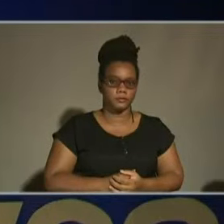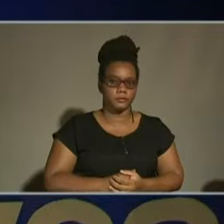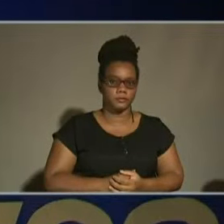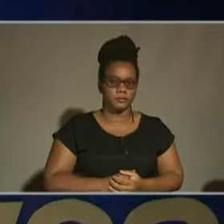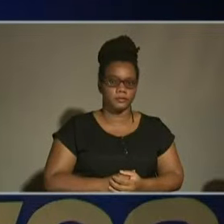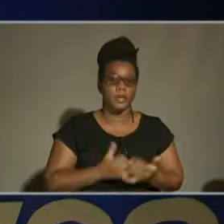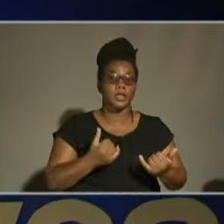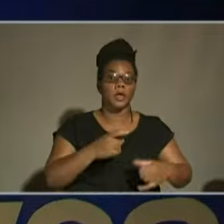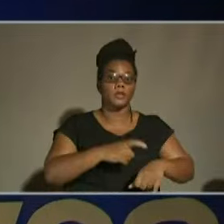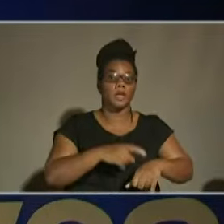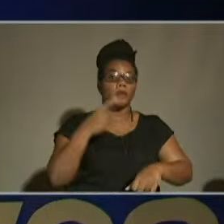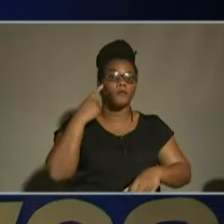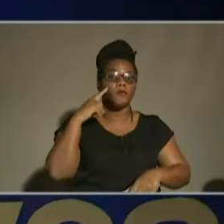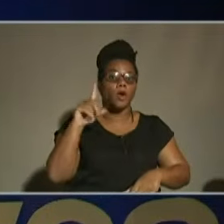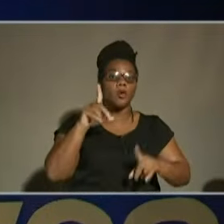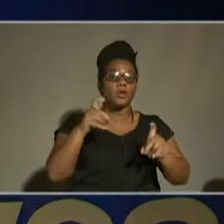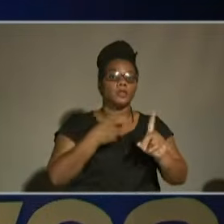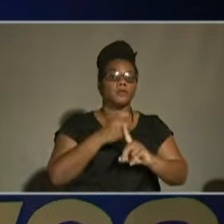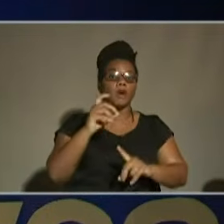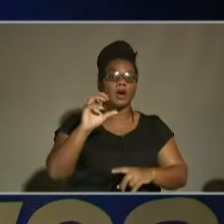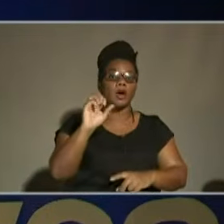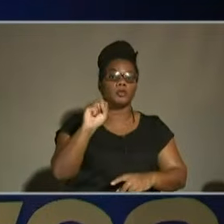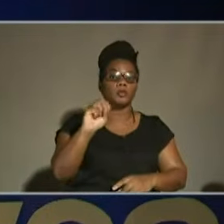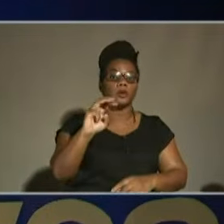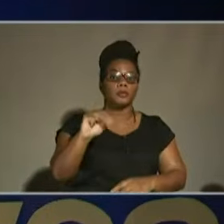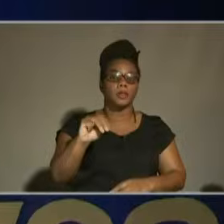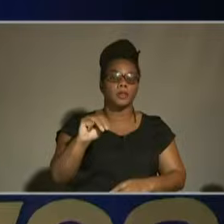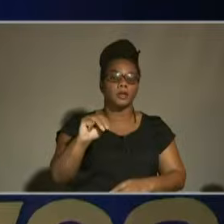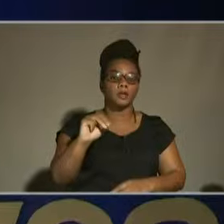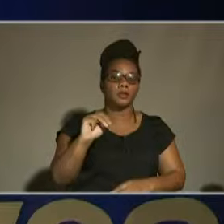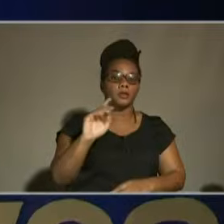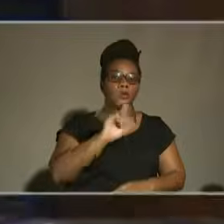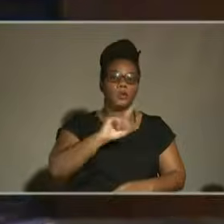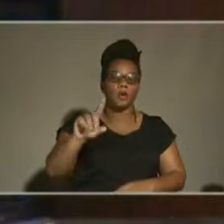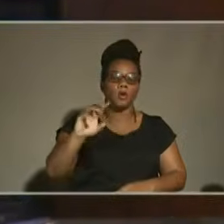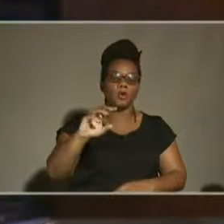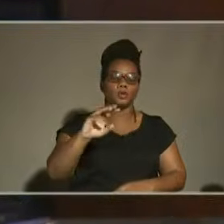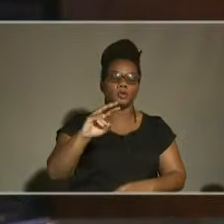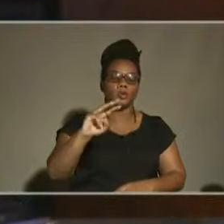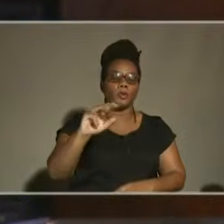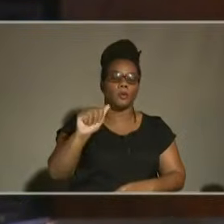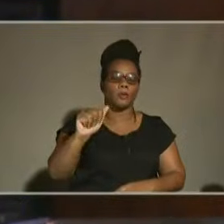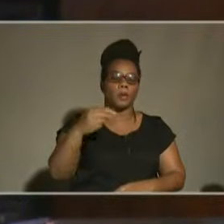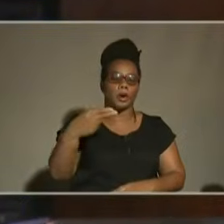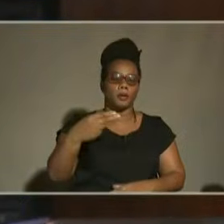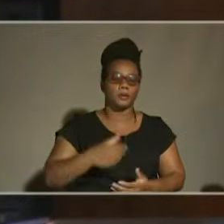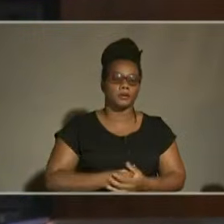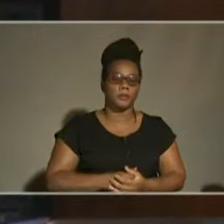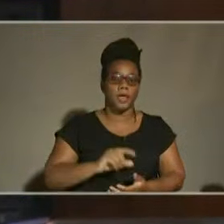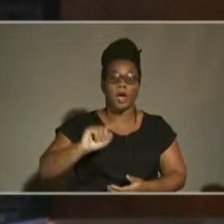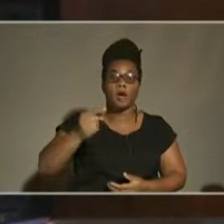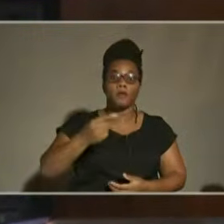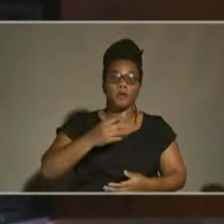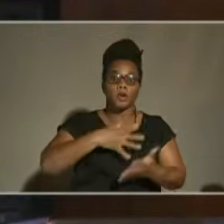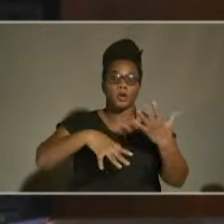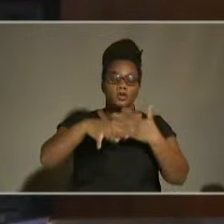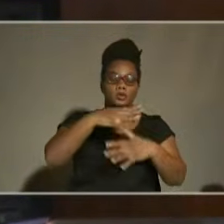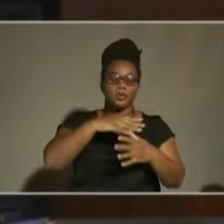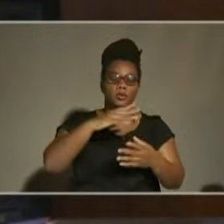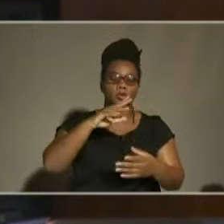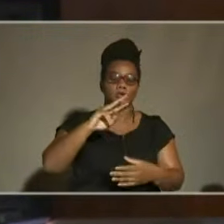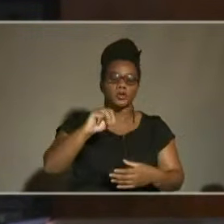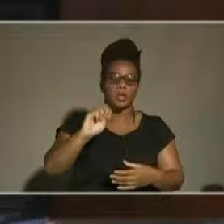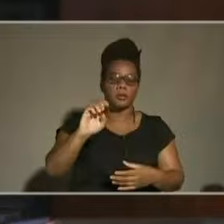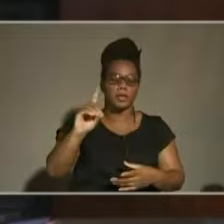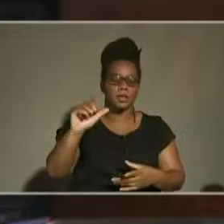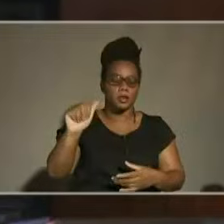It's now time for a question from social media. We're going to Amoy Harriet. Thanks, Archie. Our first social media question tonight